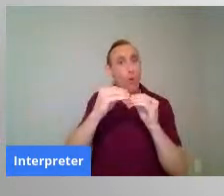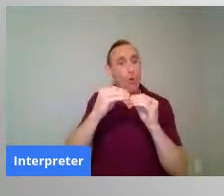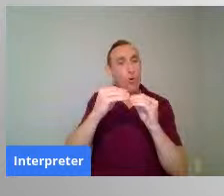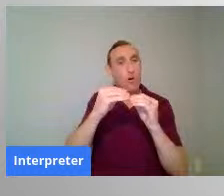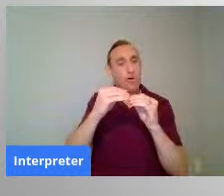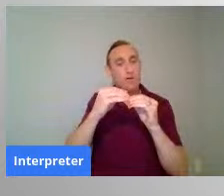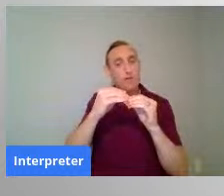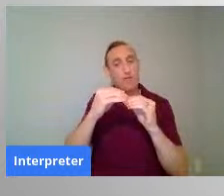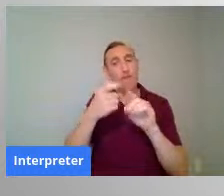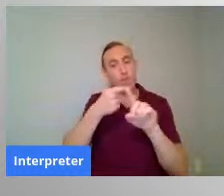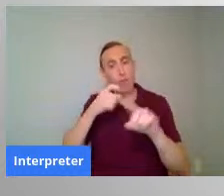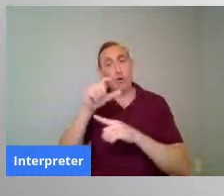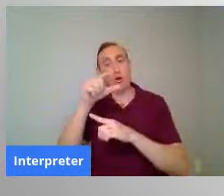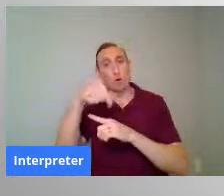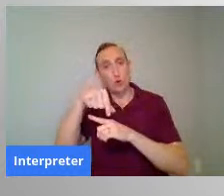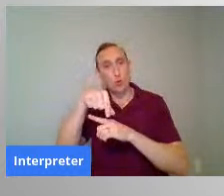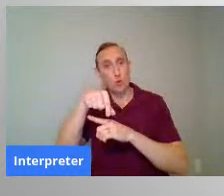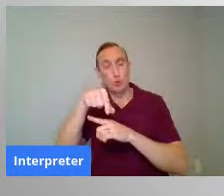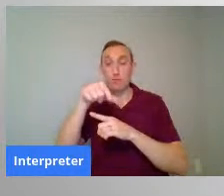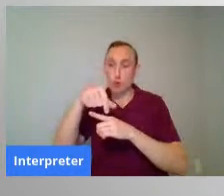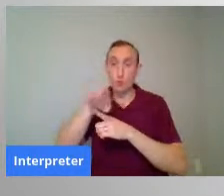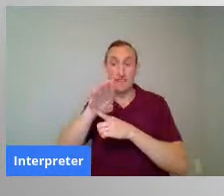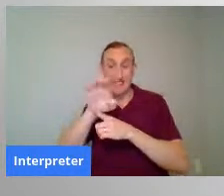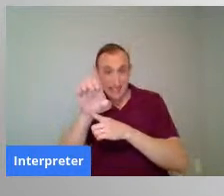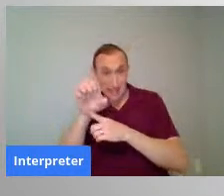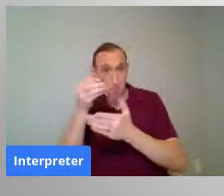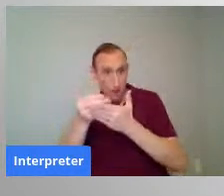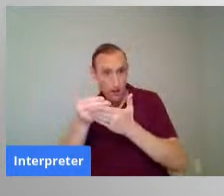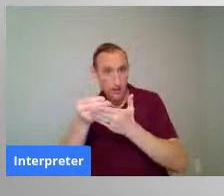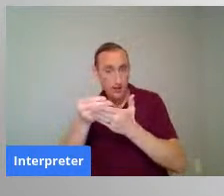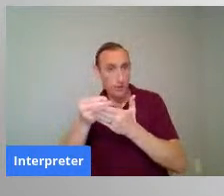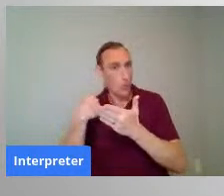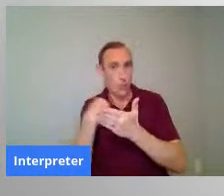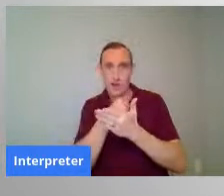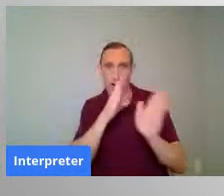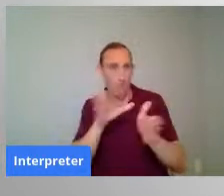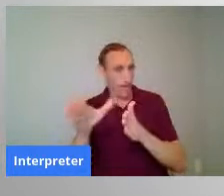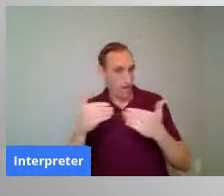year. So if we look at our revenue statement,